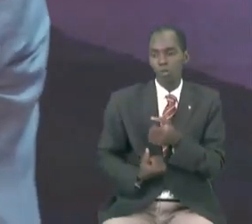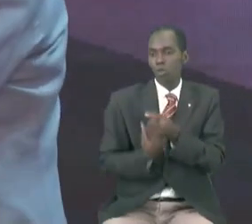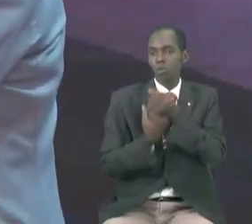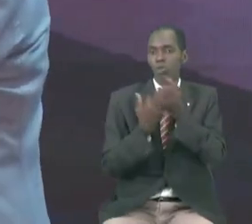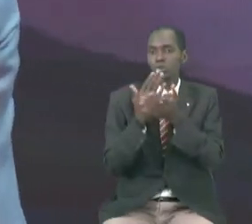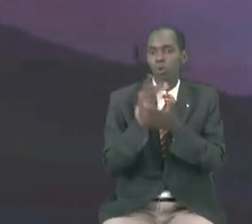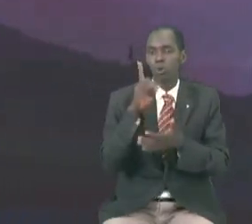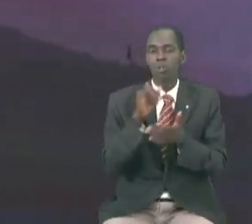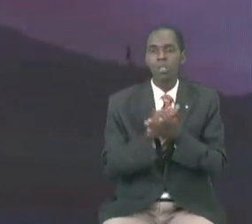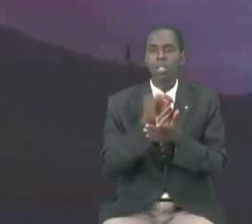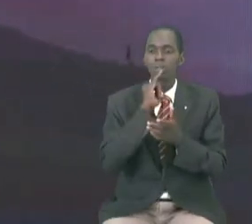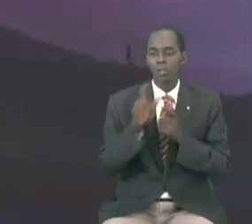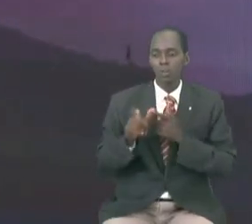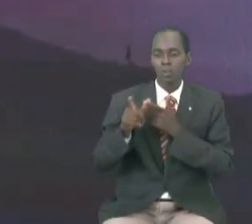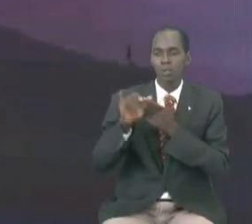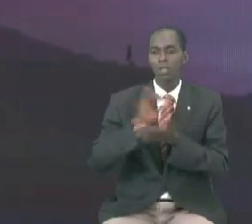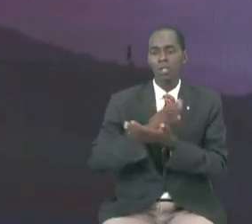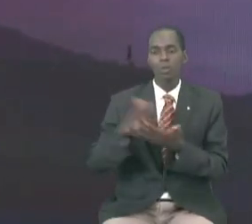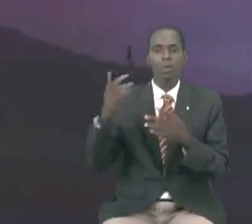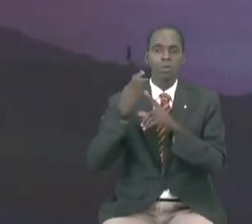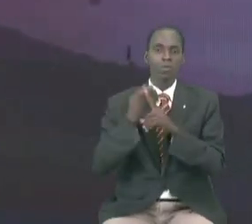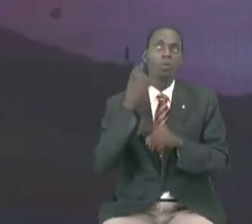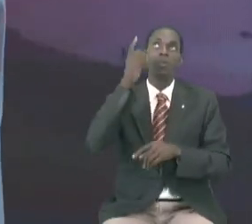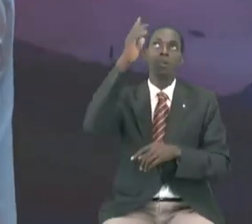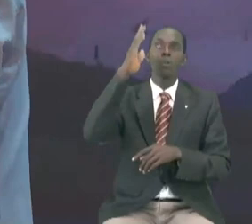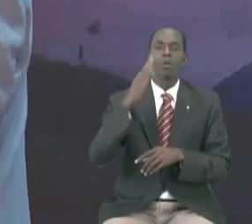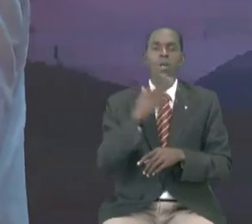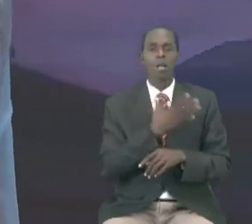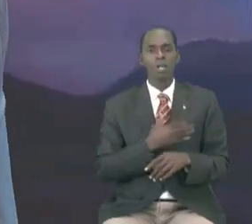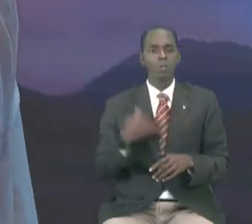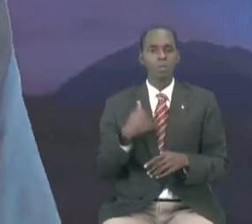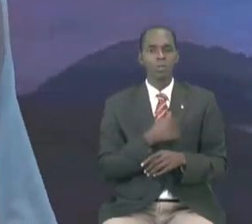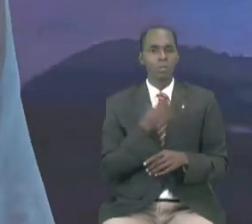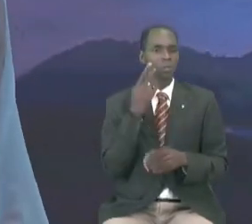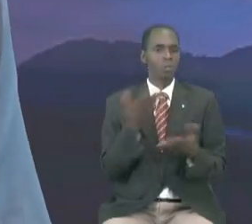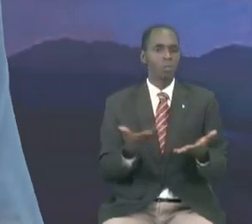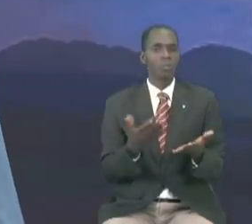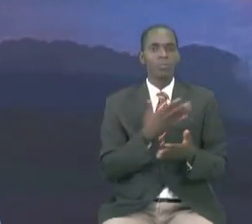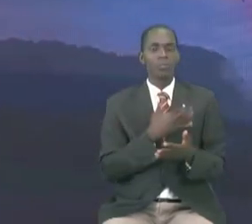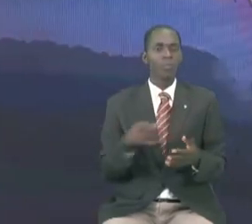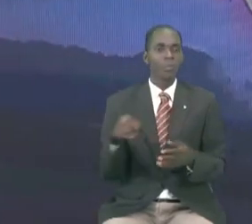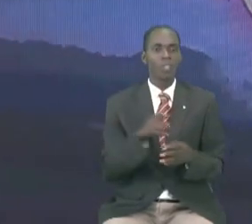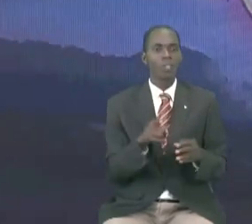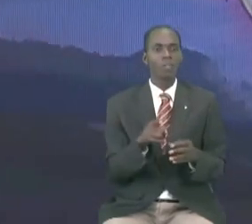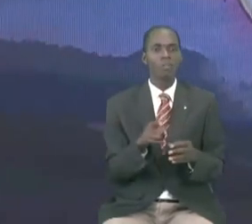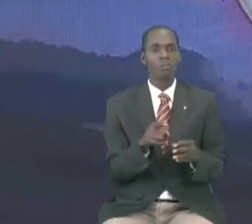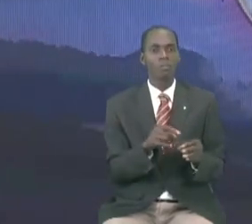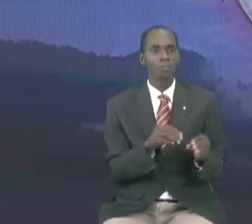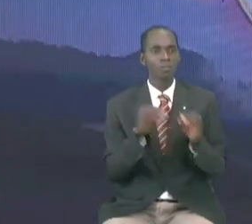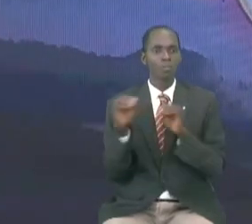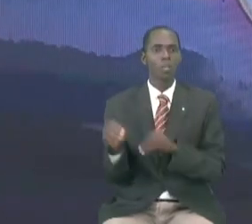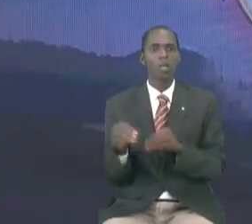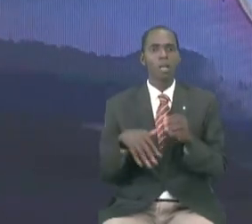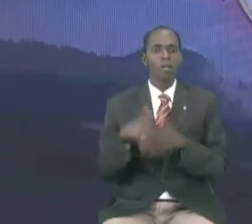the wares that were in the ship into the sea to lighten it of them. But